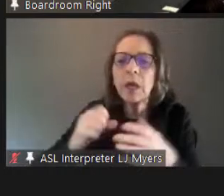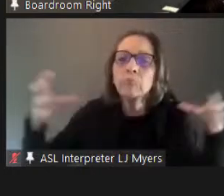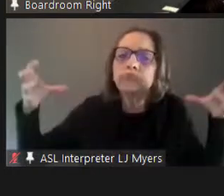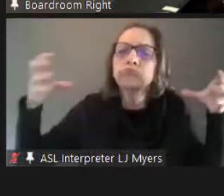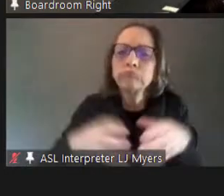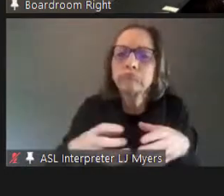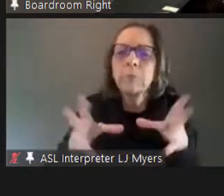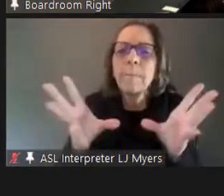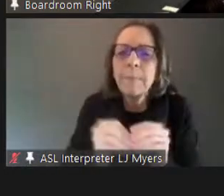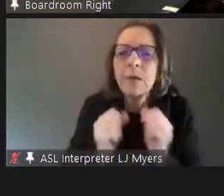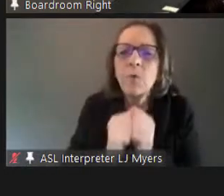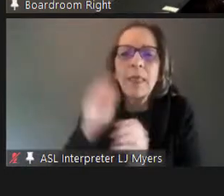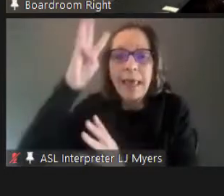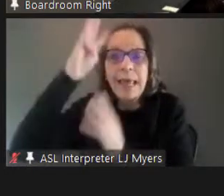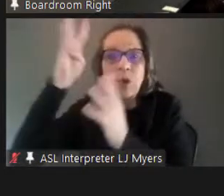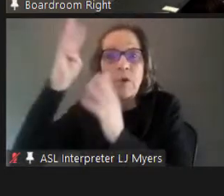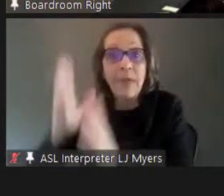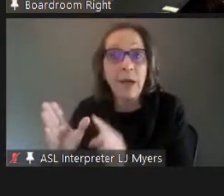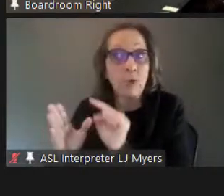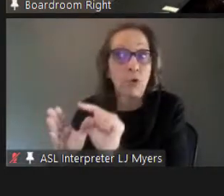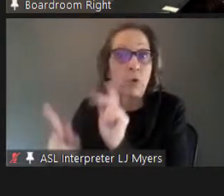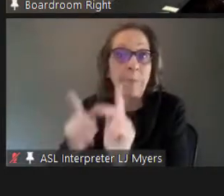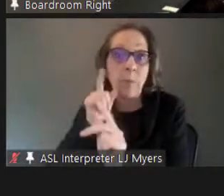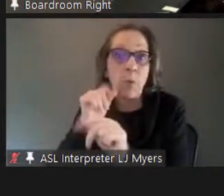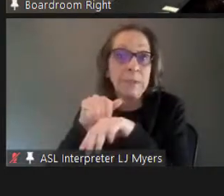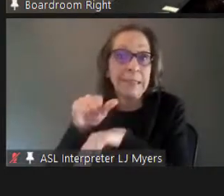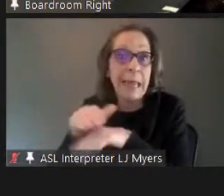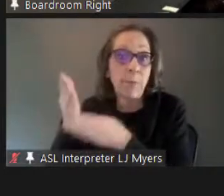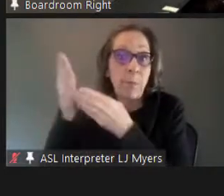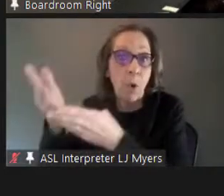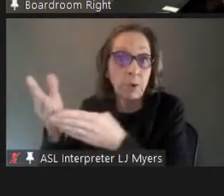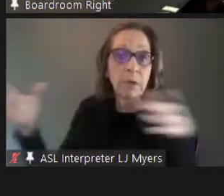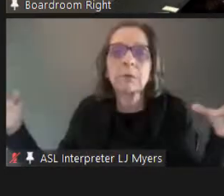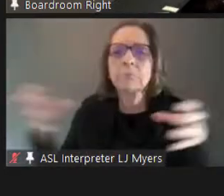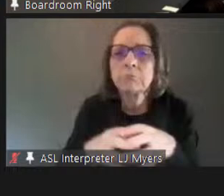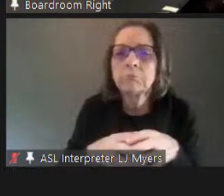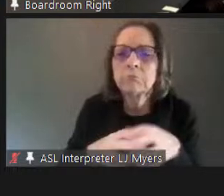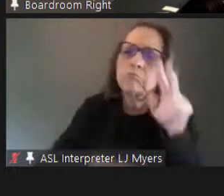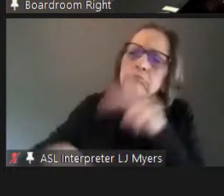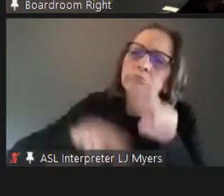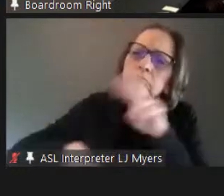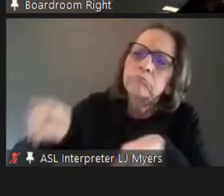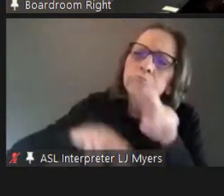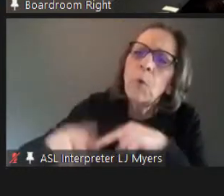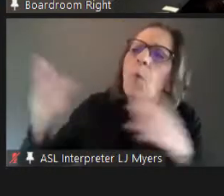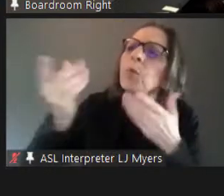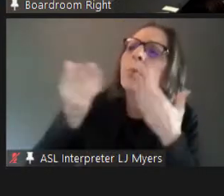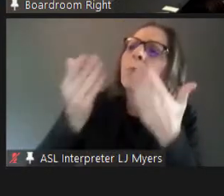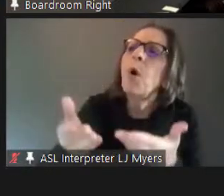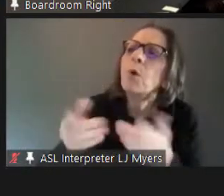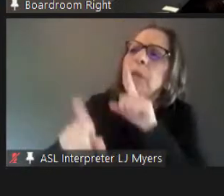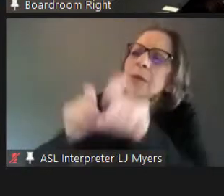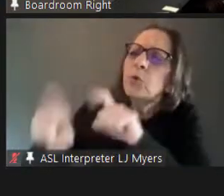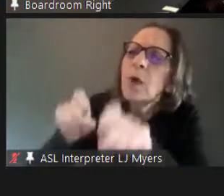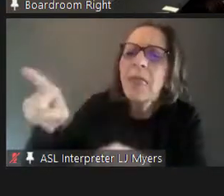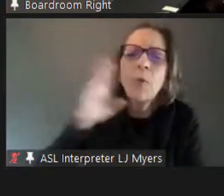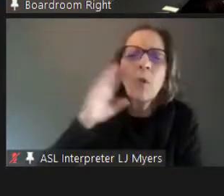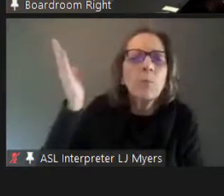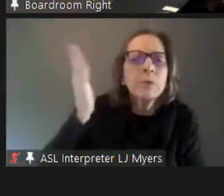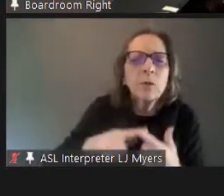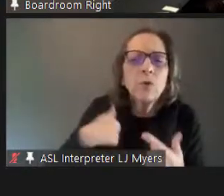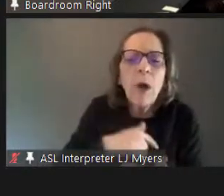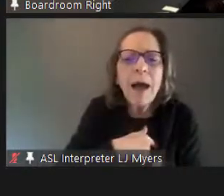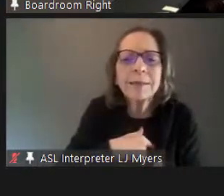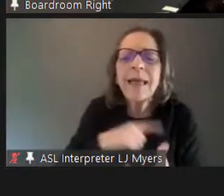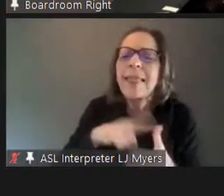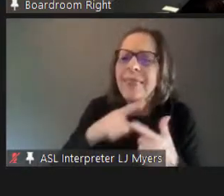what we call the innovators, with those folks that submitted the proposal, and look at what they're proposing, ask questions, they'll do a presentation to us. And so we can